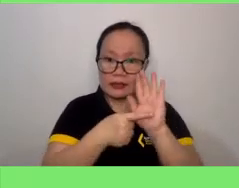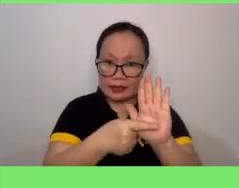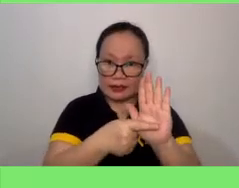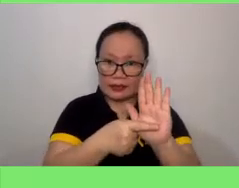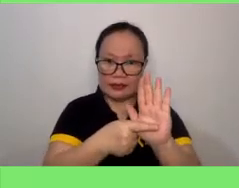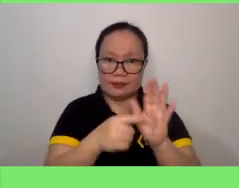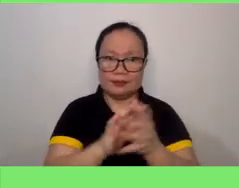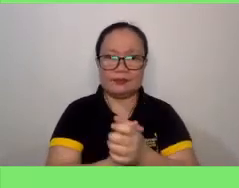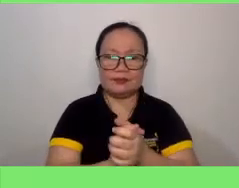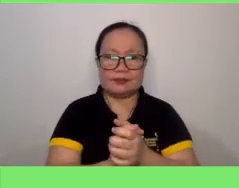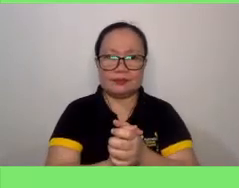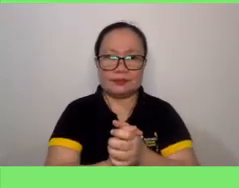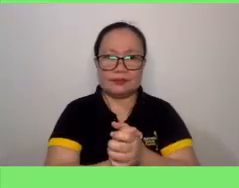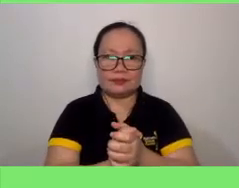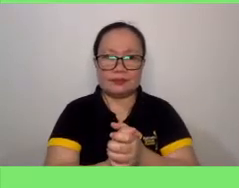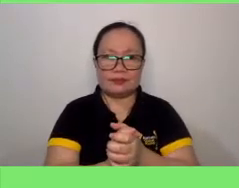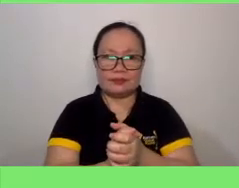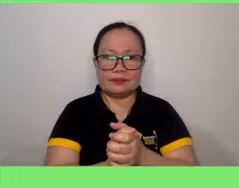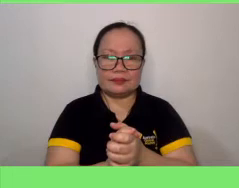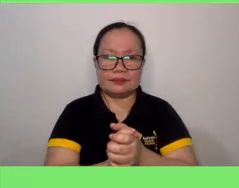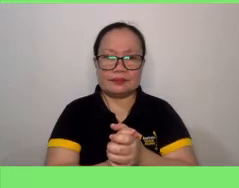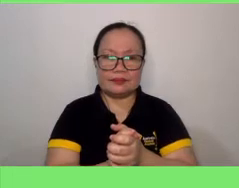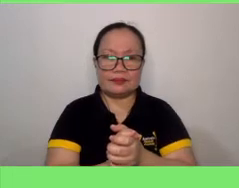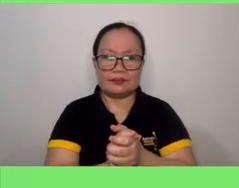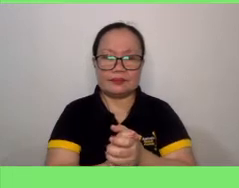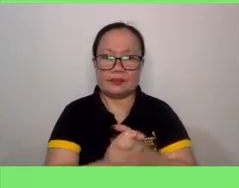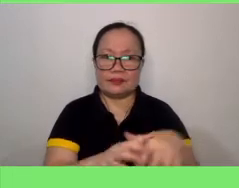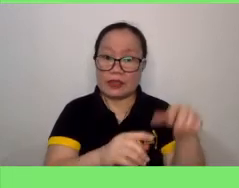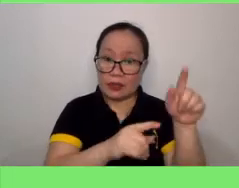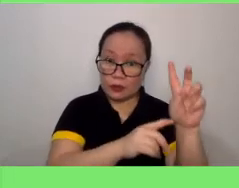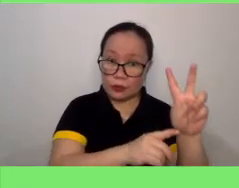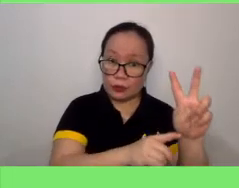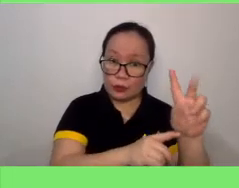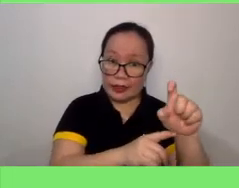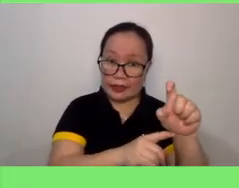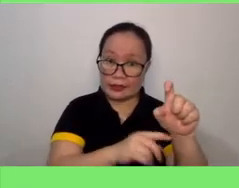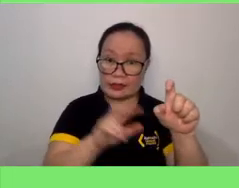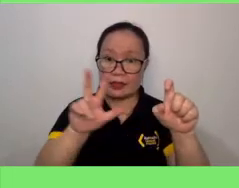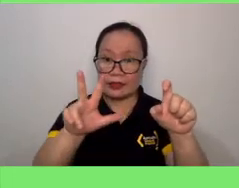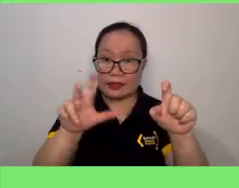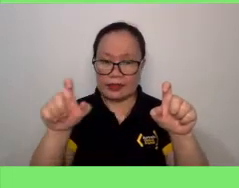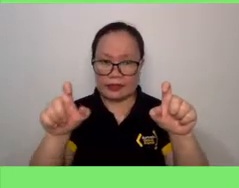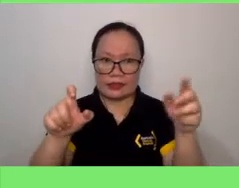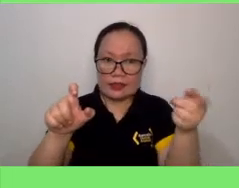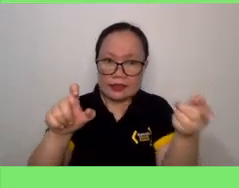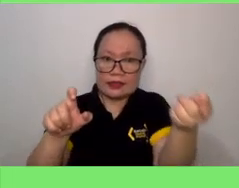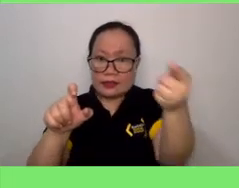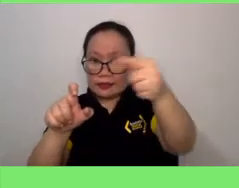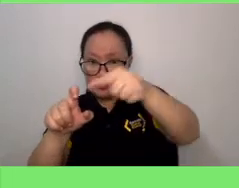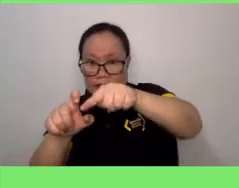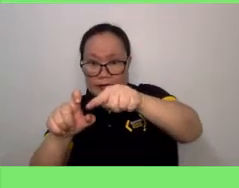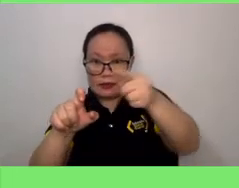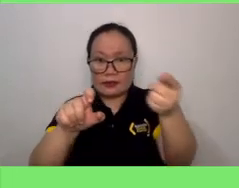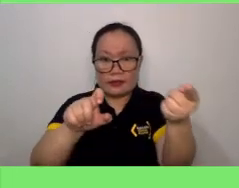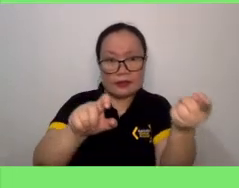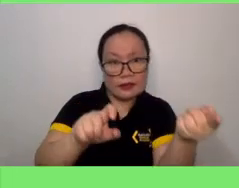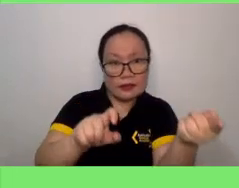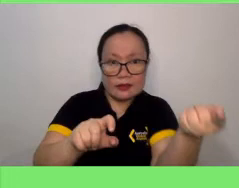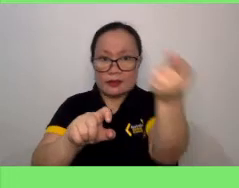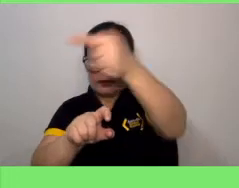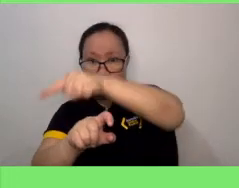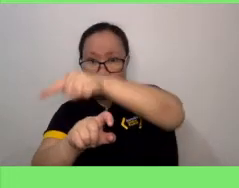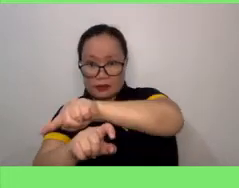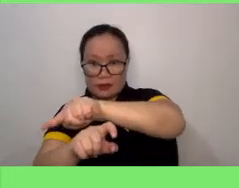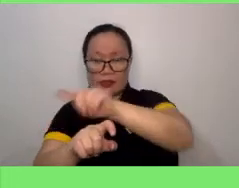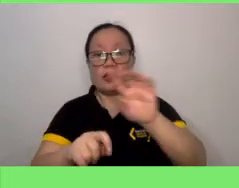Okay? So, again, first term natin, parehong unahan. 2x, 3x. Outer natin, parehong nasa